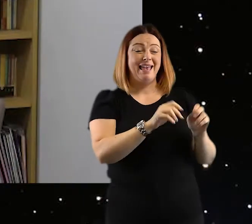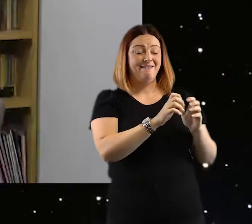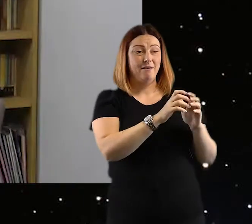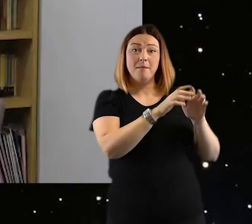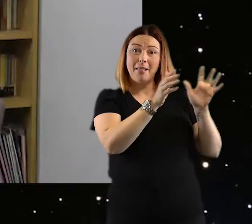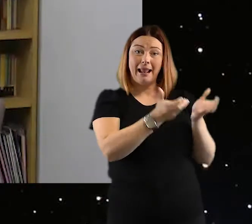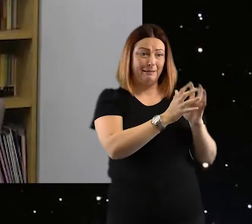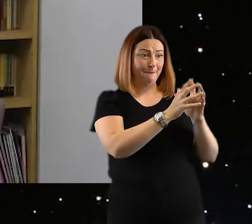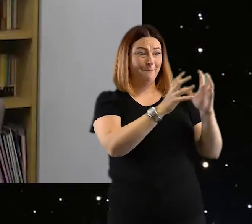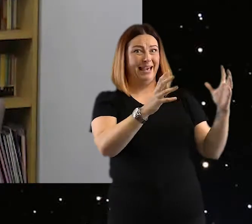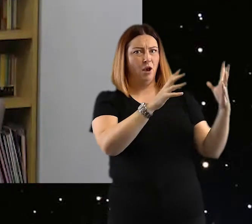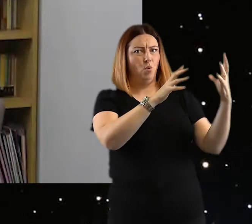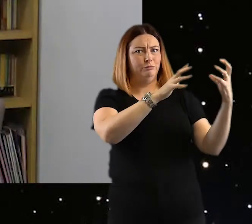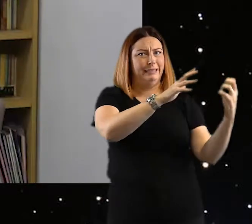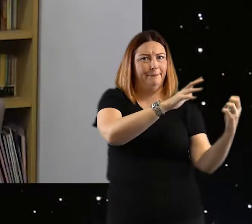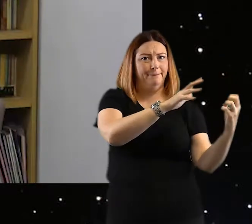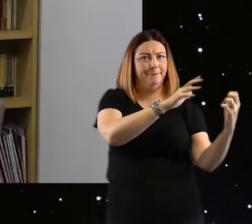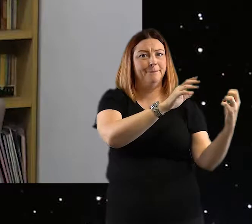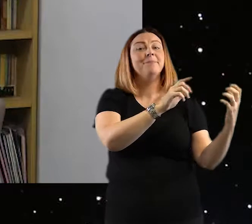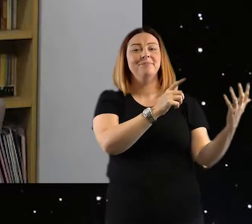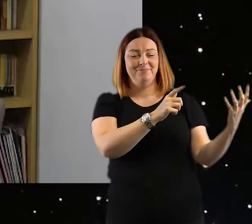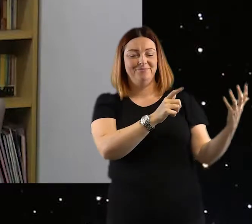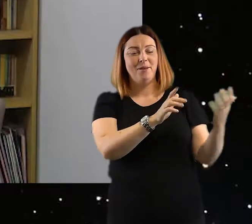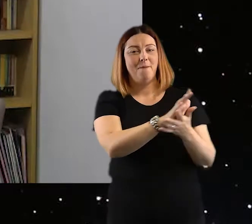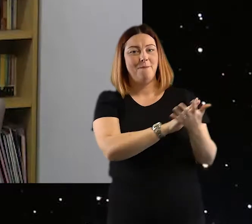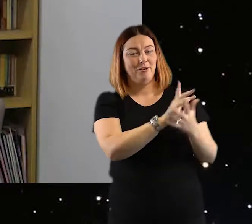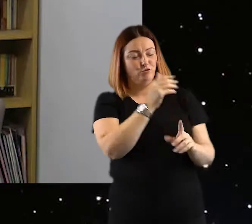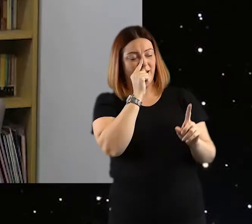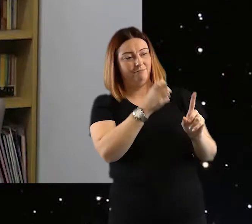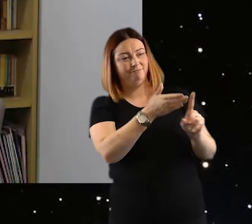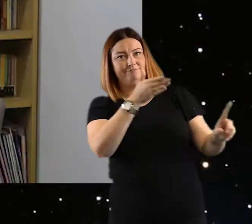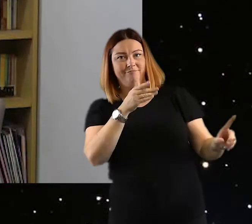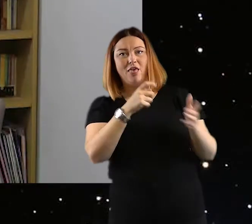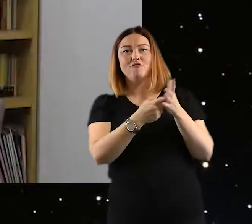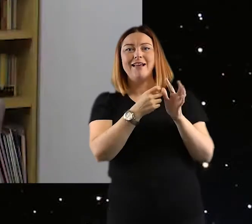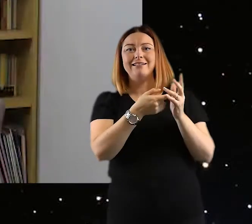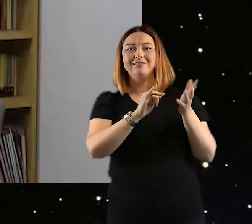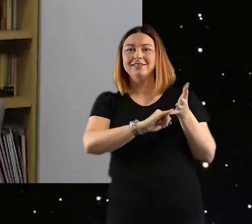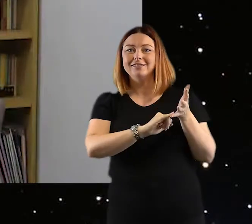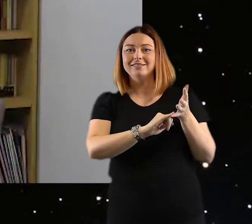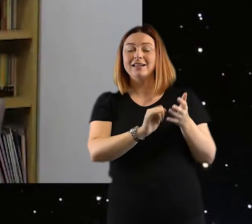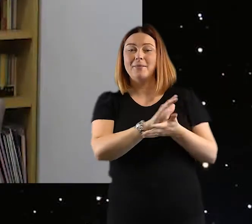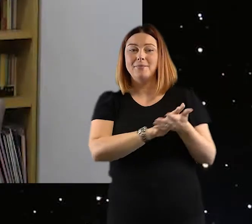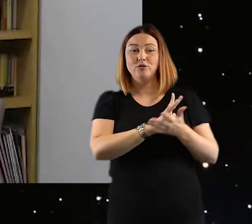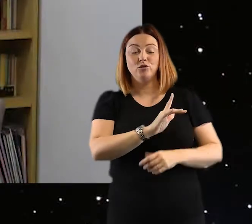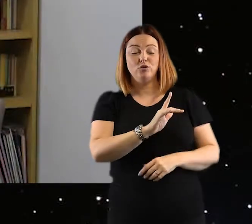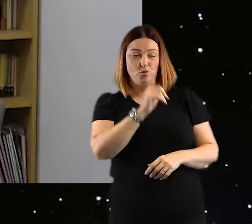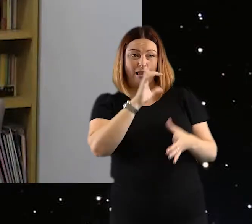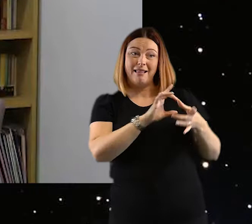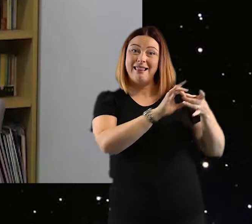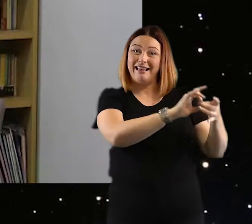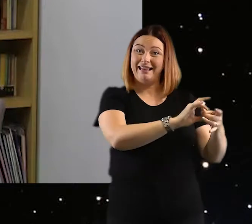So bigger planet, more starlight blocked out, bigger dip. Okay. So you've got that to give you the radius,